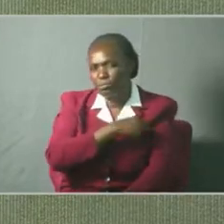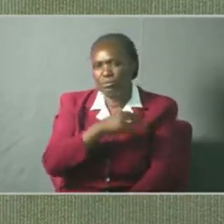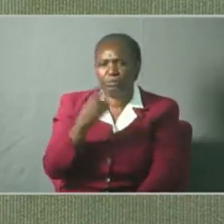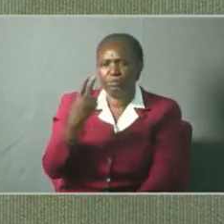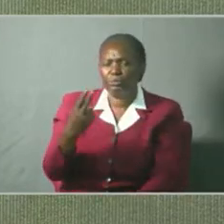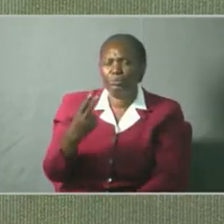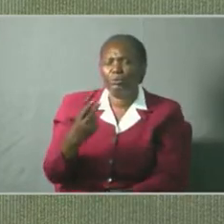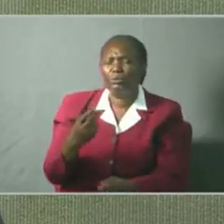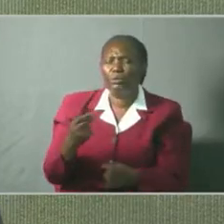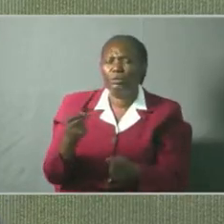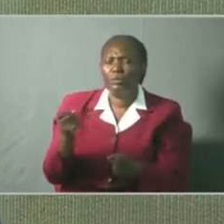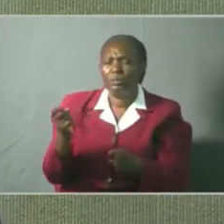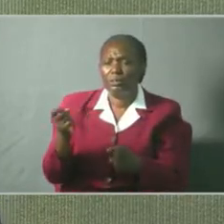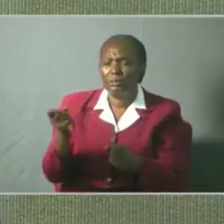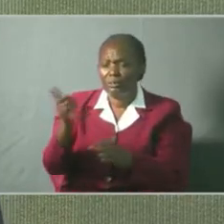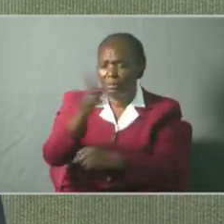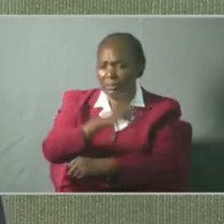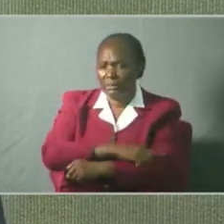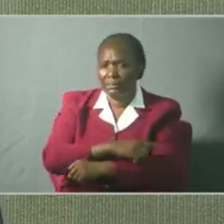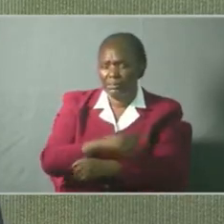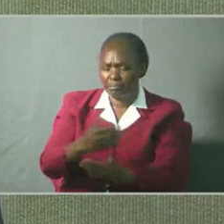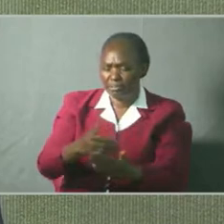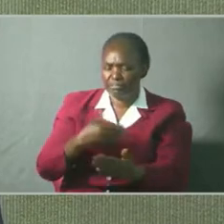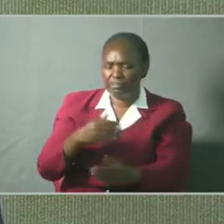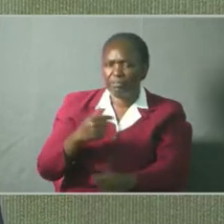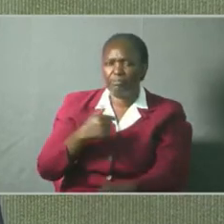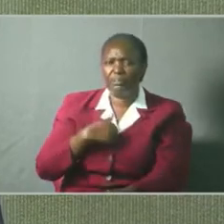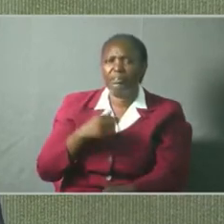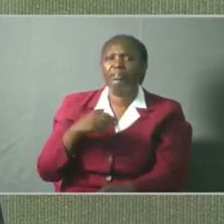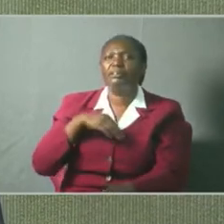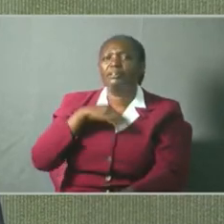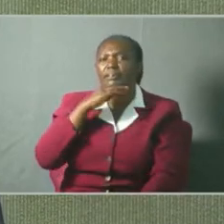died 2 days after I had been discharged from the hospital.